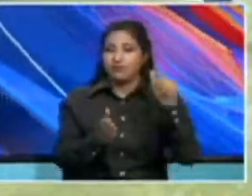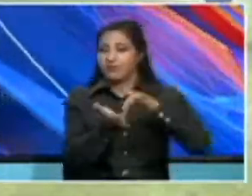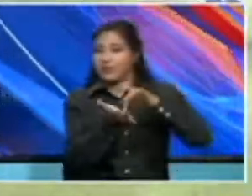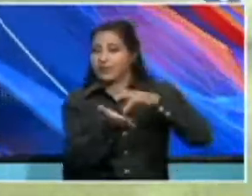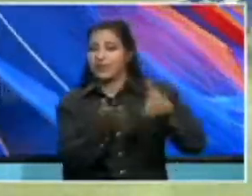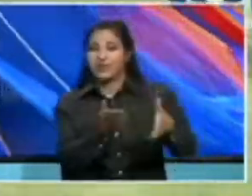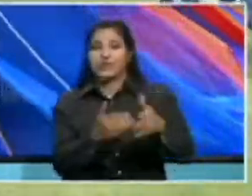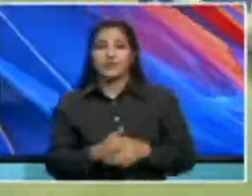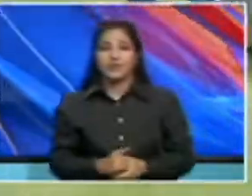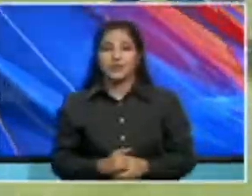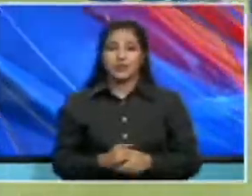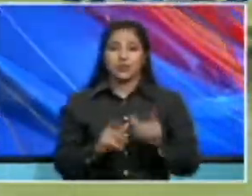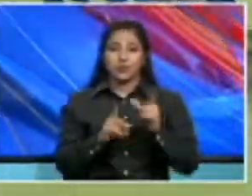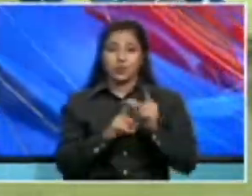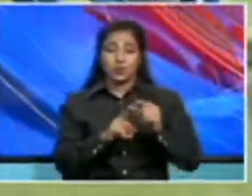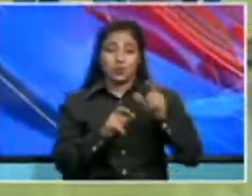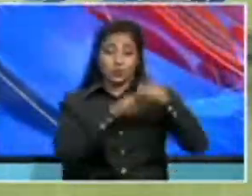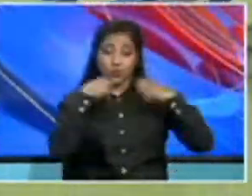And of course, the wrestling